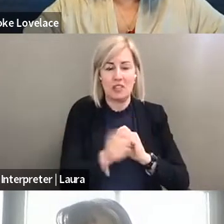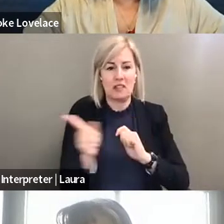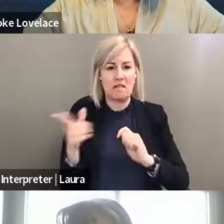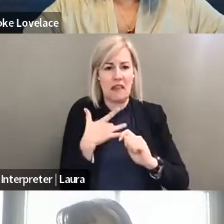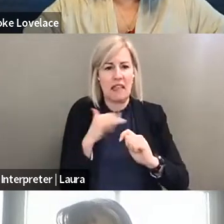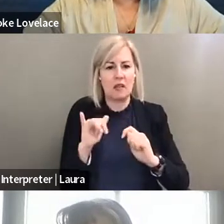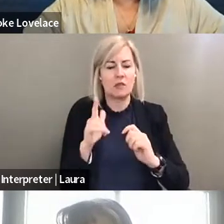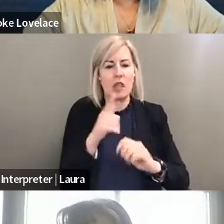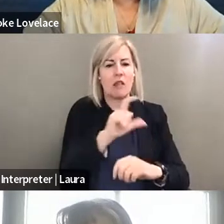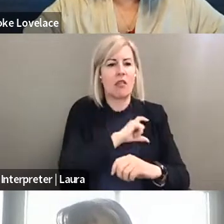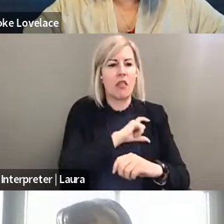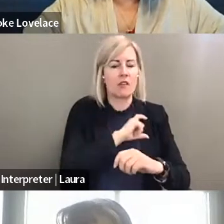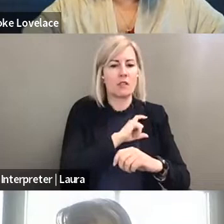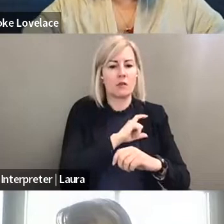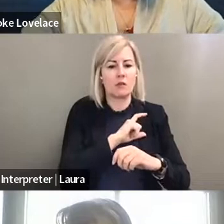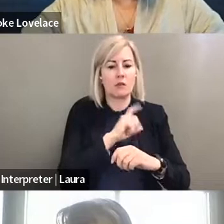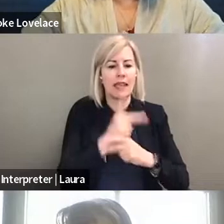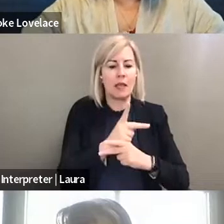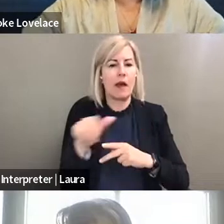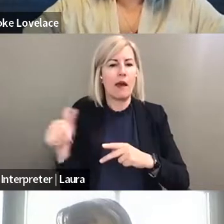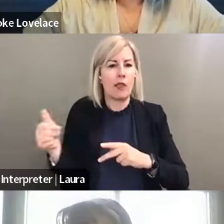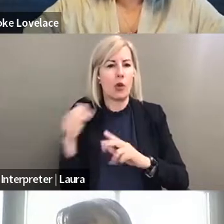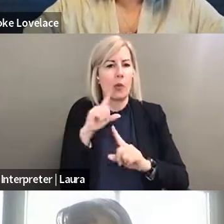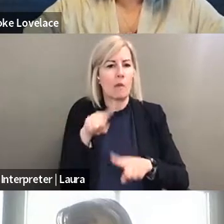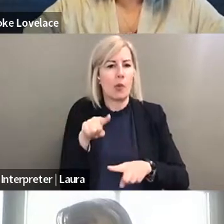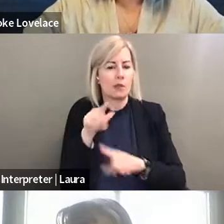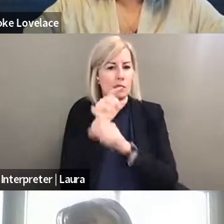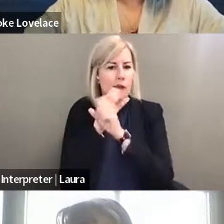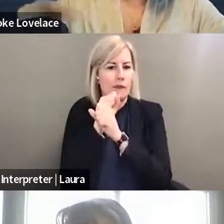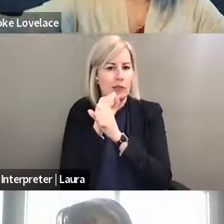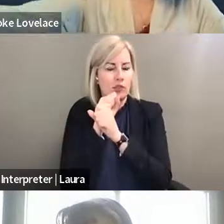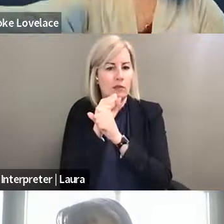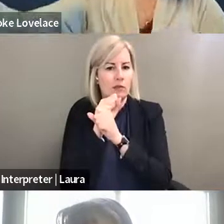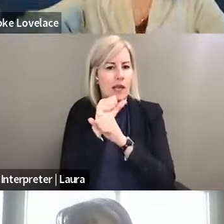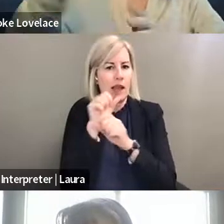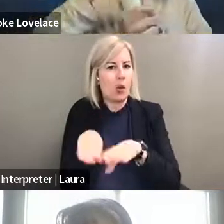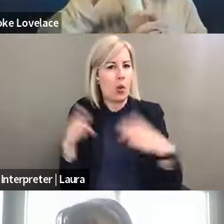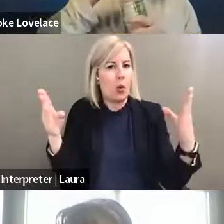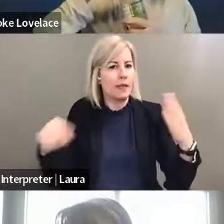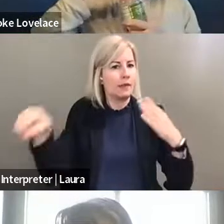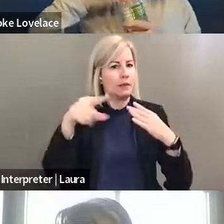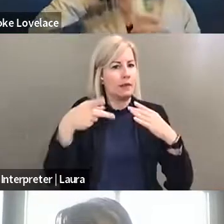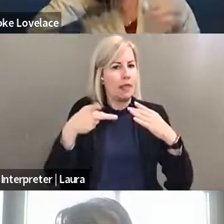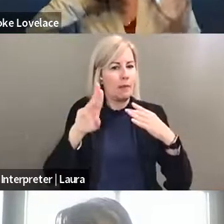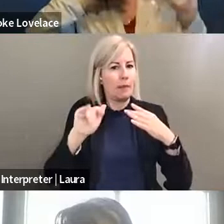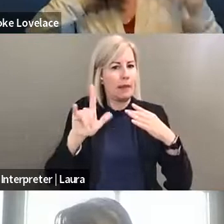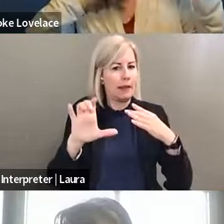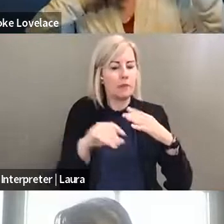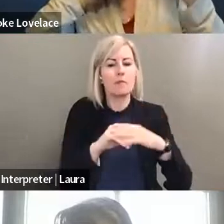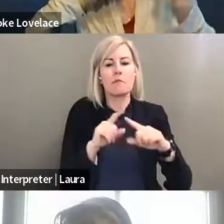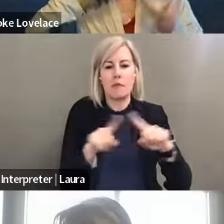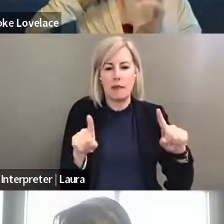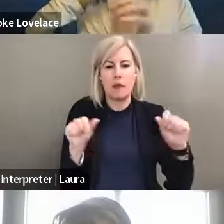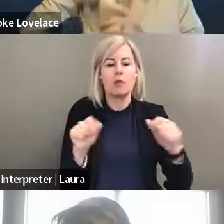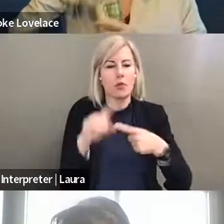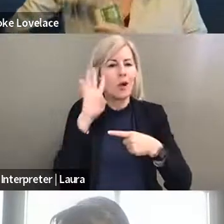way that law enforcement would keep other reports confidential and not open to the public. But they were able to